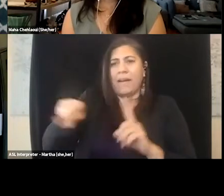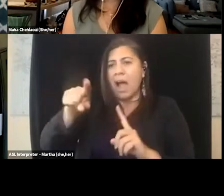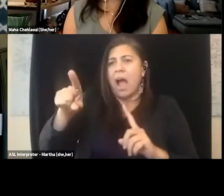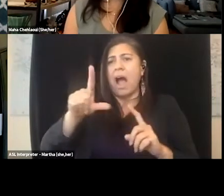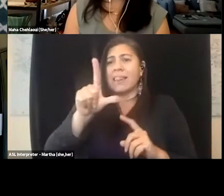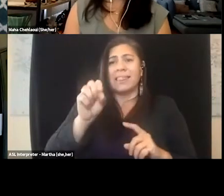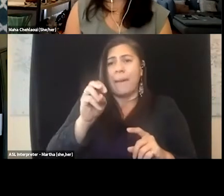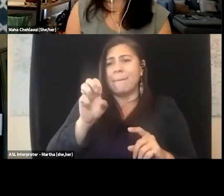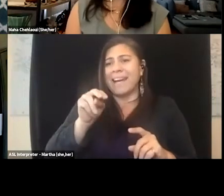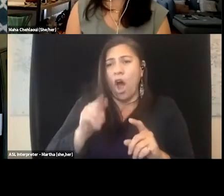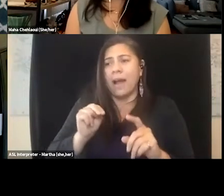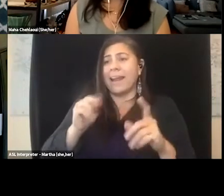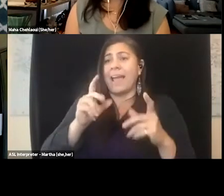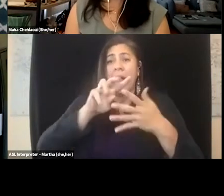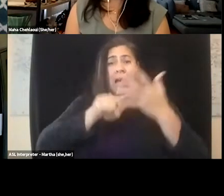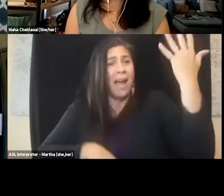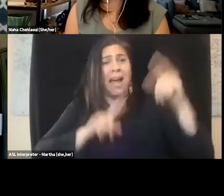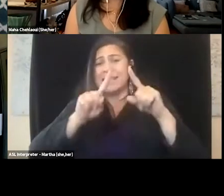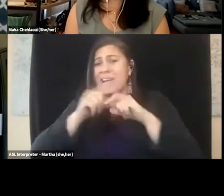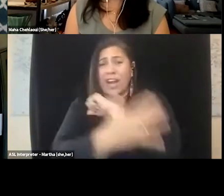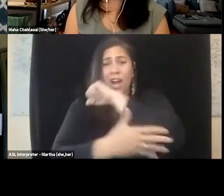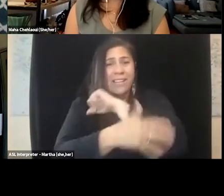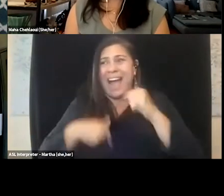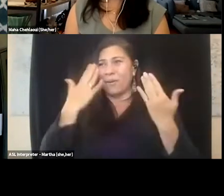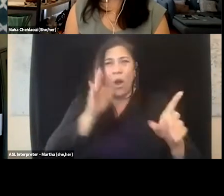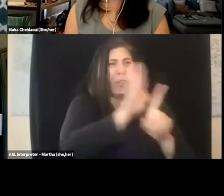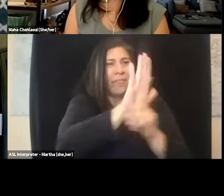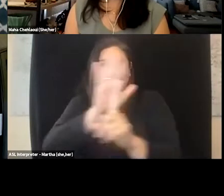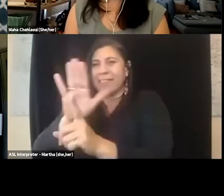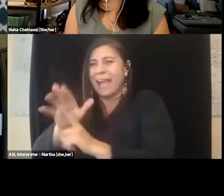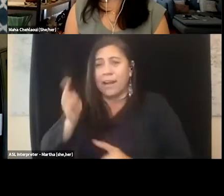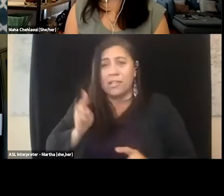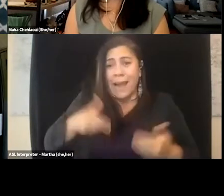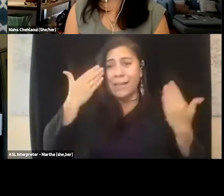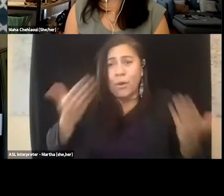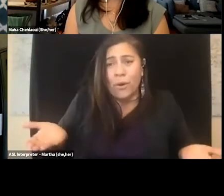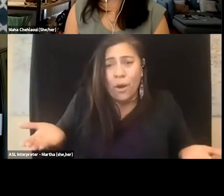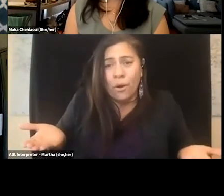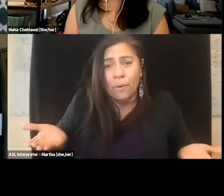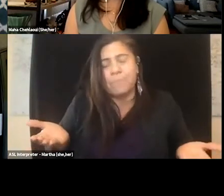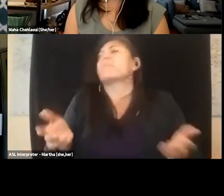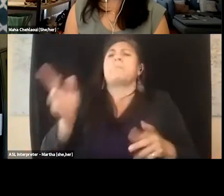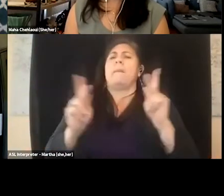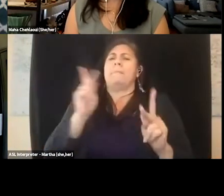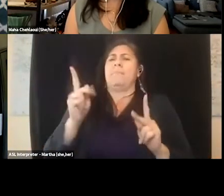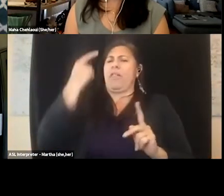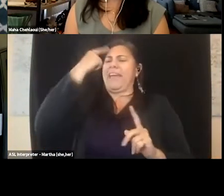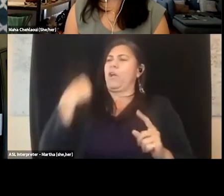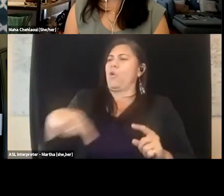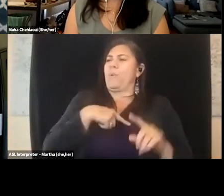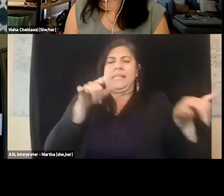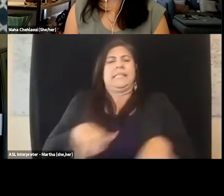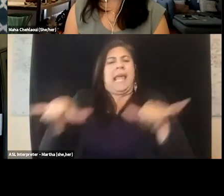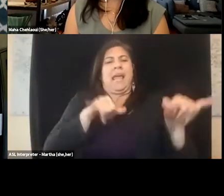Egypt and Morocco and Tunis and Jazair and Libya and Mauritania and Indonesia. People consider us the same because we have that